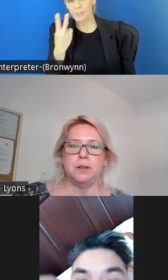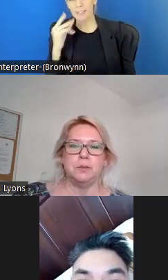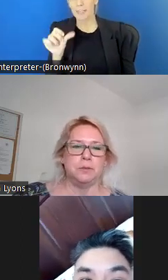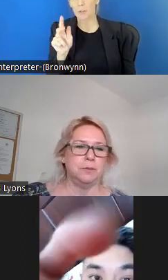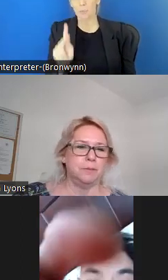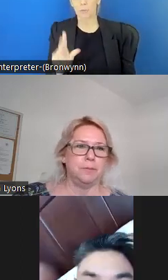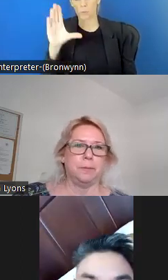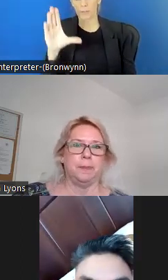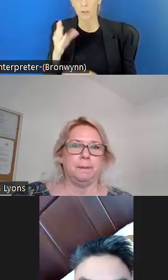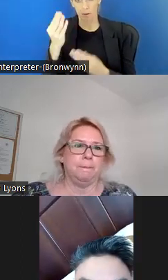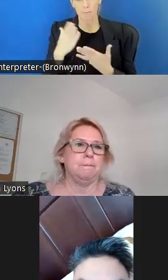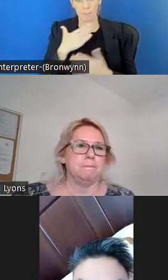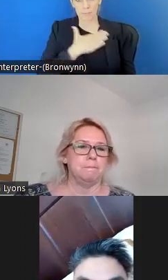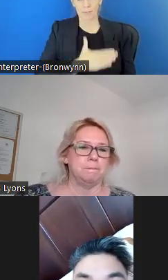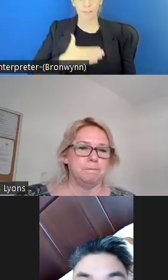let us know?